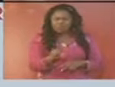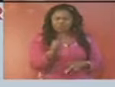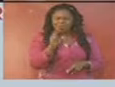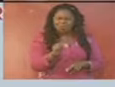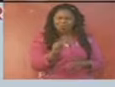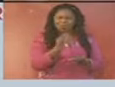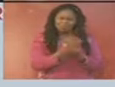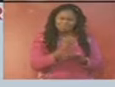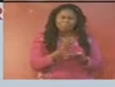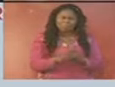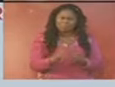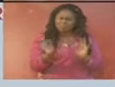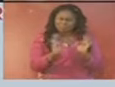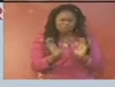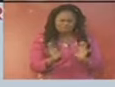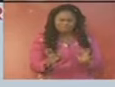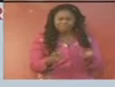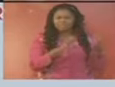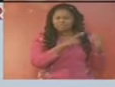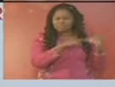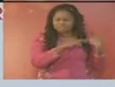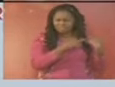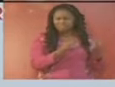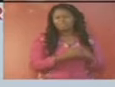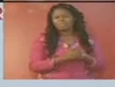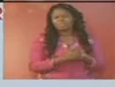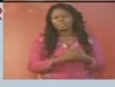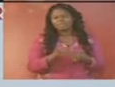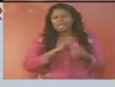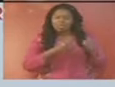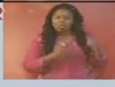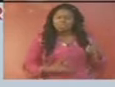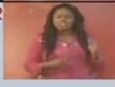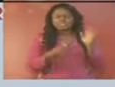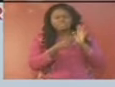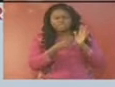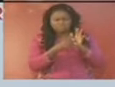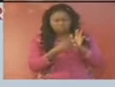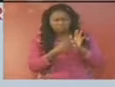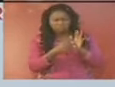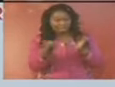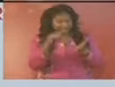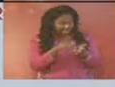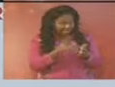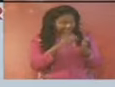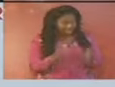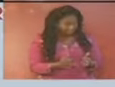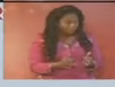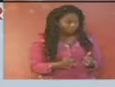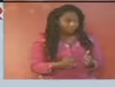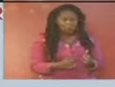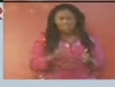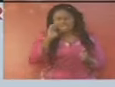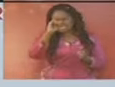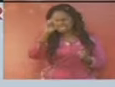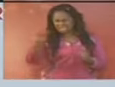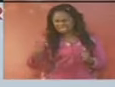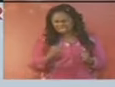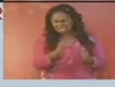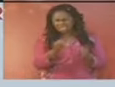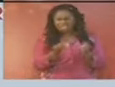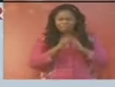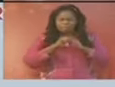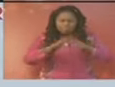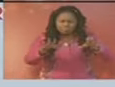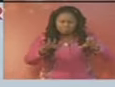all those circles. If can, I will be appreciative if we could show it again now, because this is exactly what you are